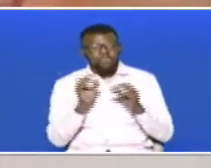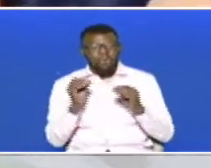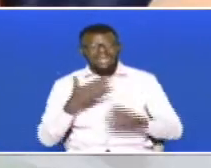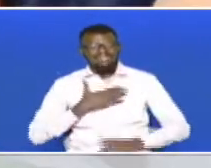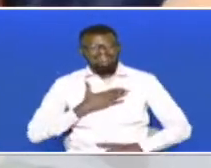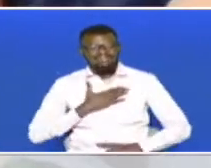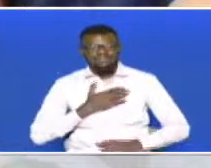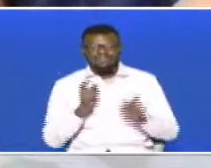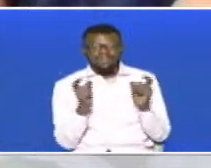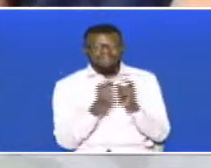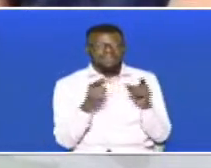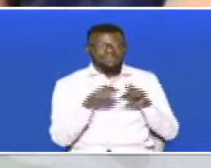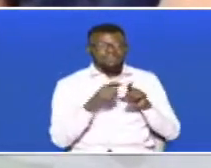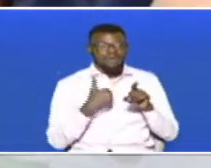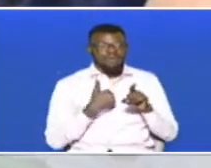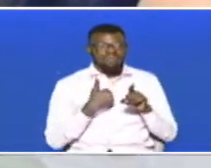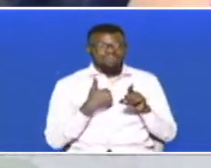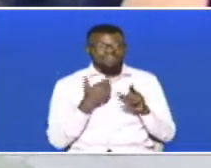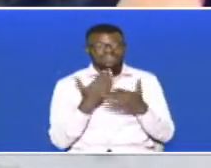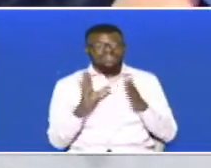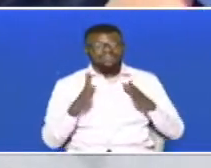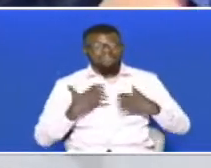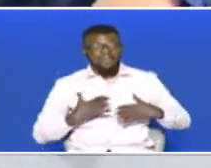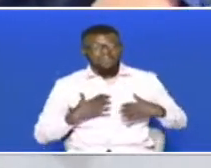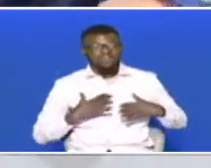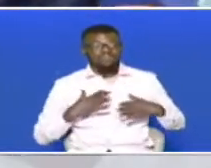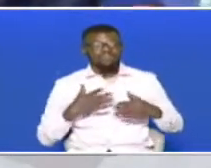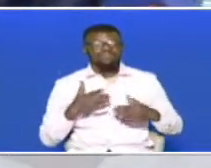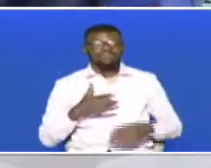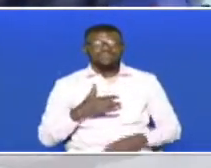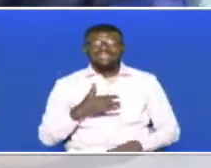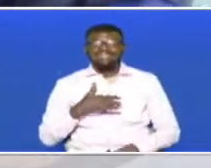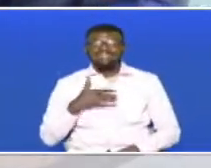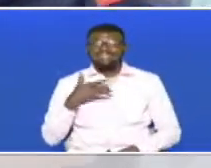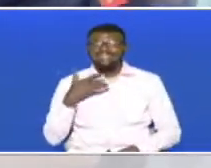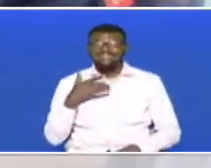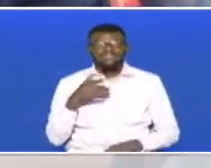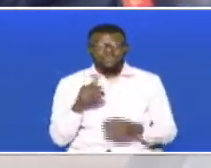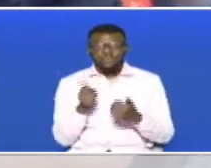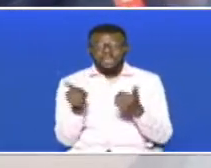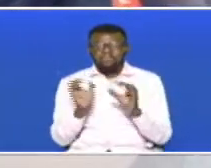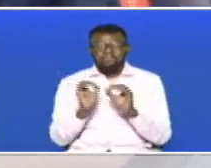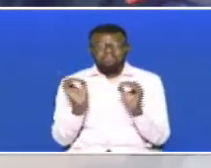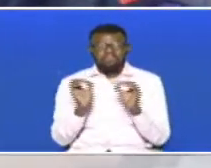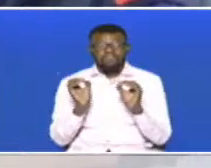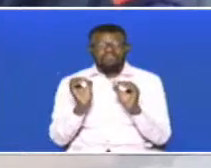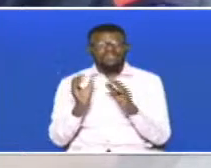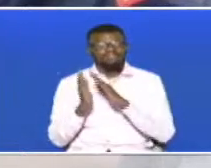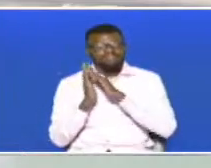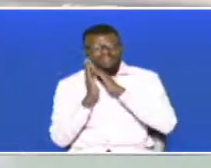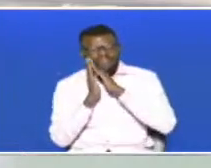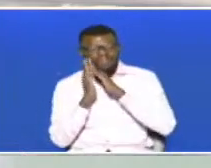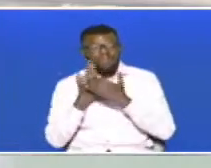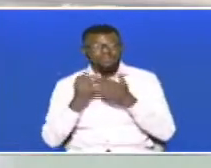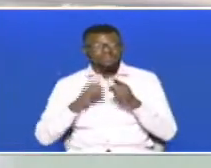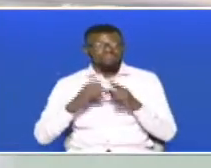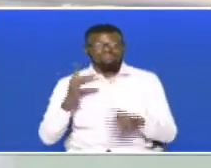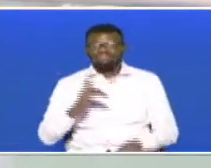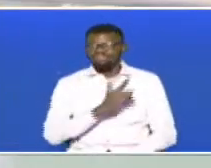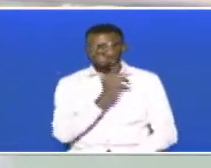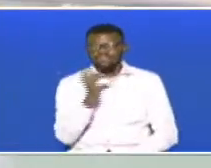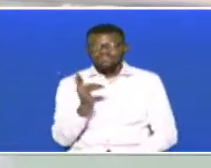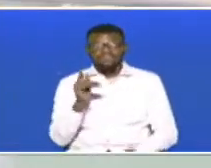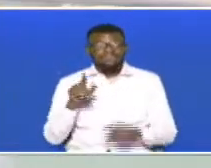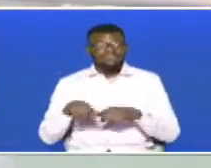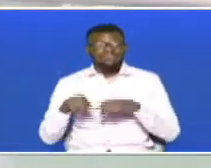pain. Some people may experience dizzy spells when exercising, which may lead to fainting. For this patient,